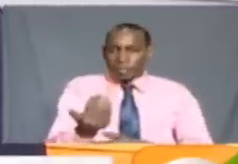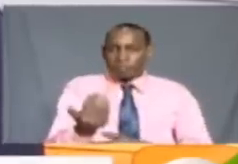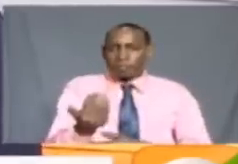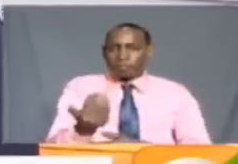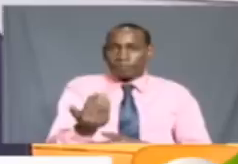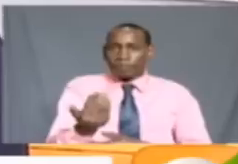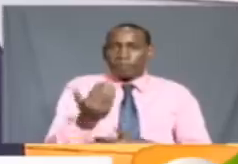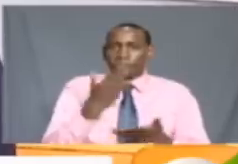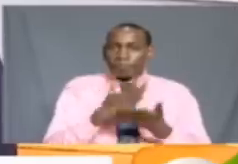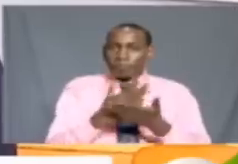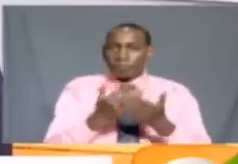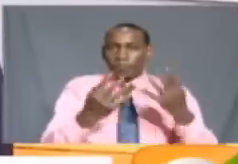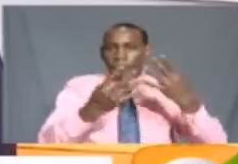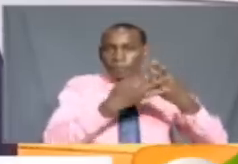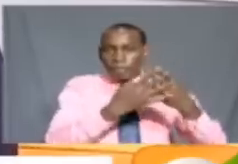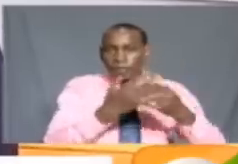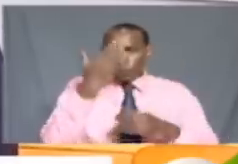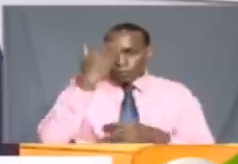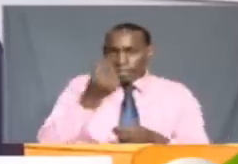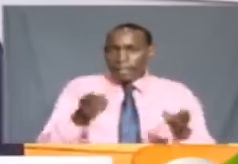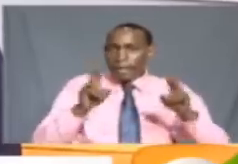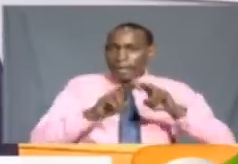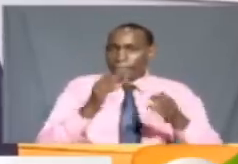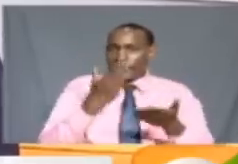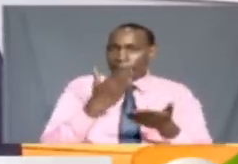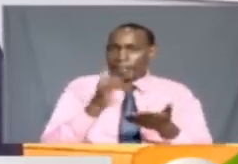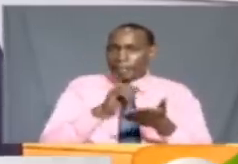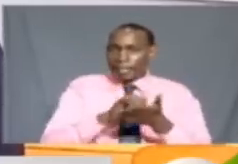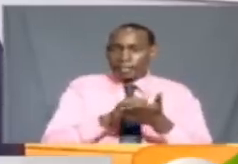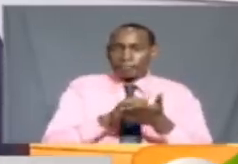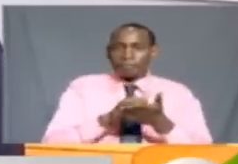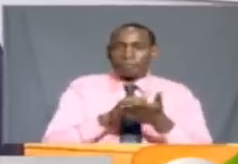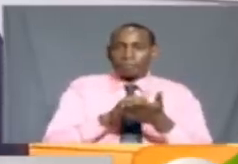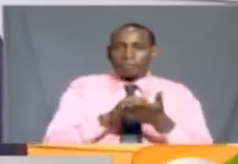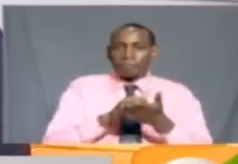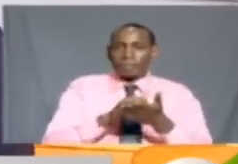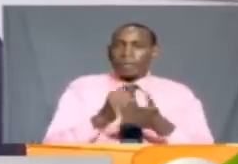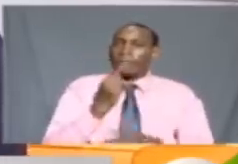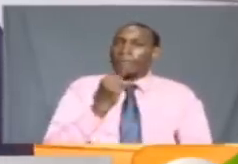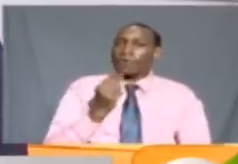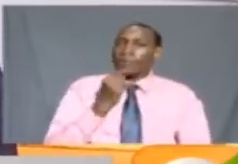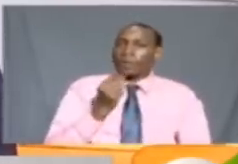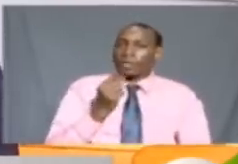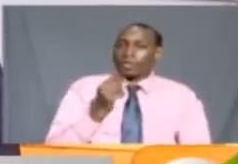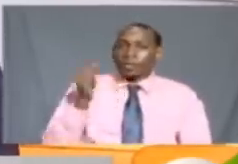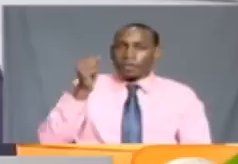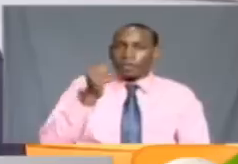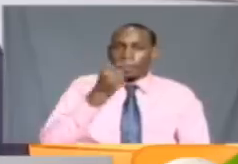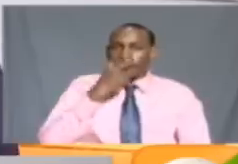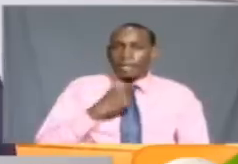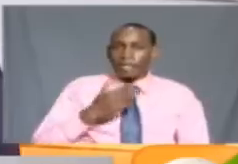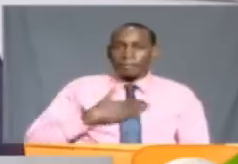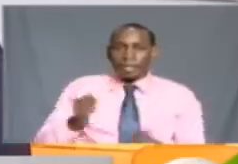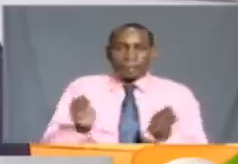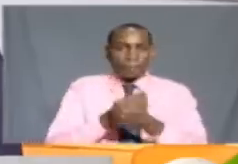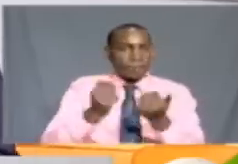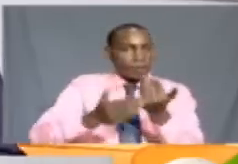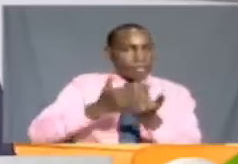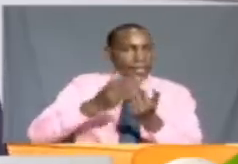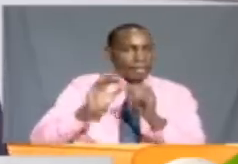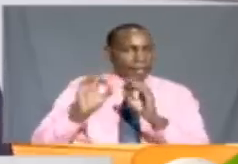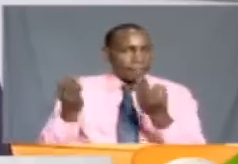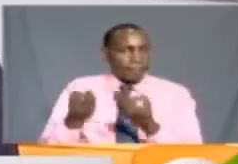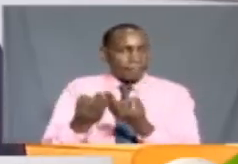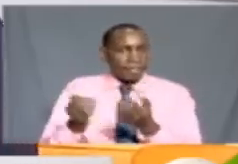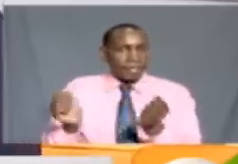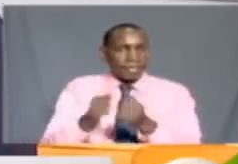the boy child is actually there. And he tells, you know, it happened. Of course, I'm not, as a boy at this age, I cannot take care of a family. I cannot deal